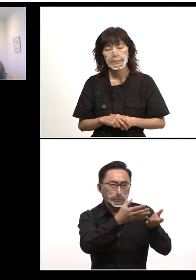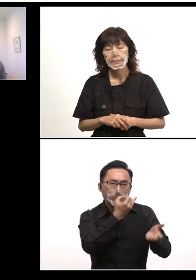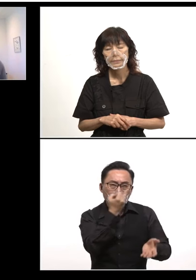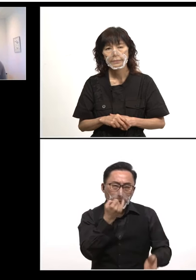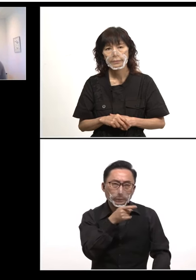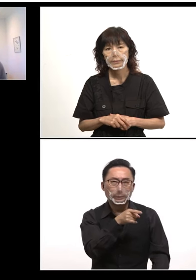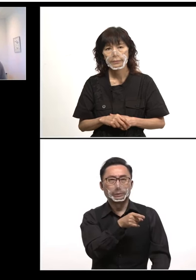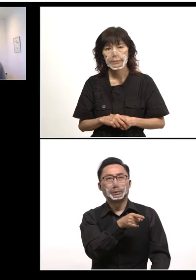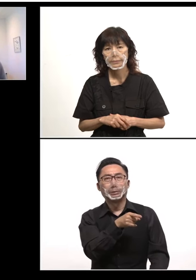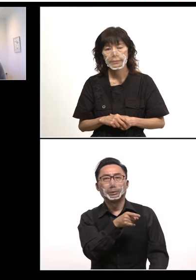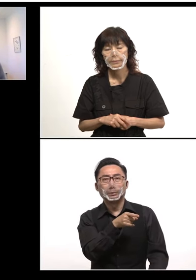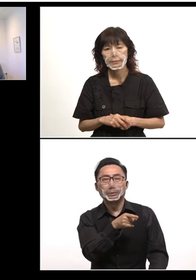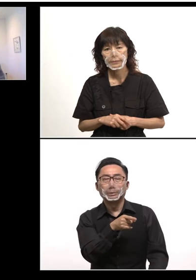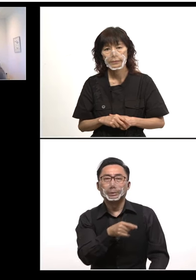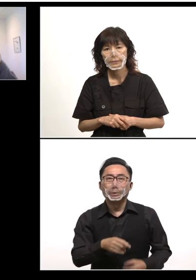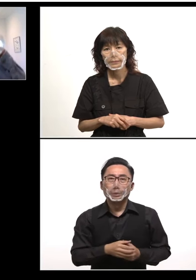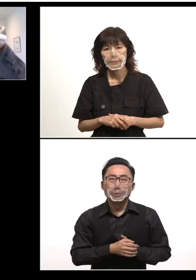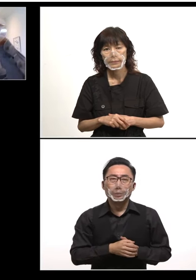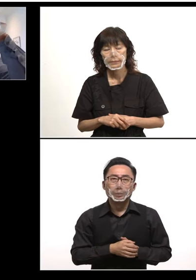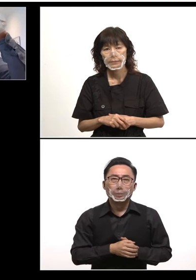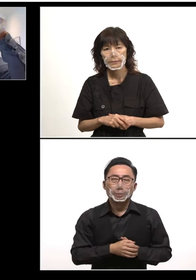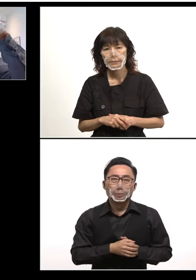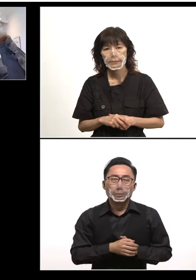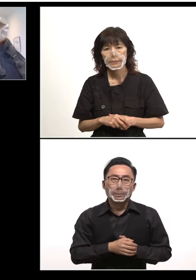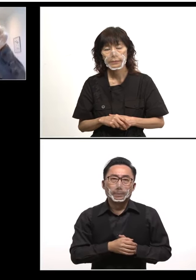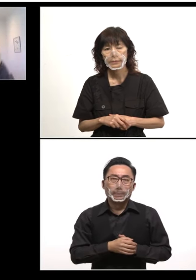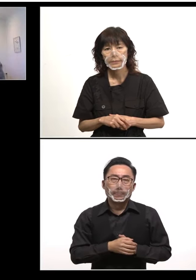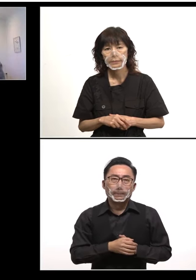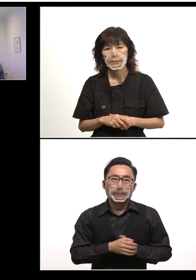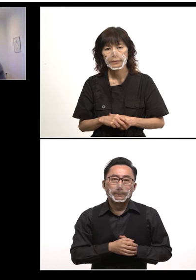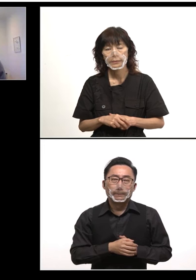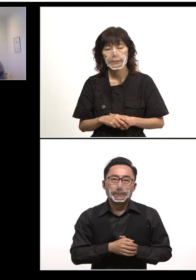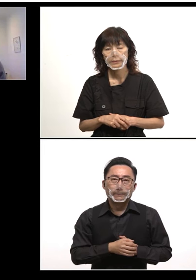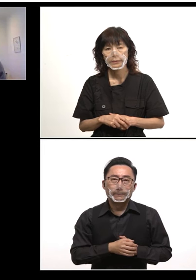that was a wonderful idea, and it did help a lot, especially back